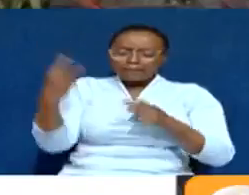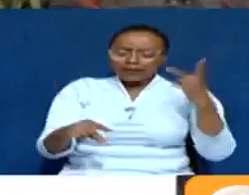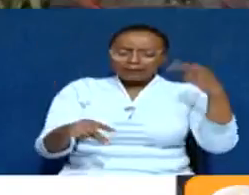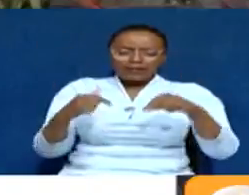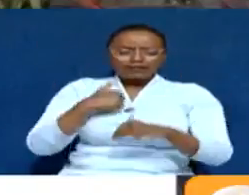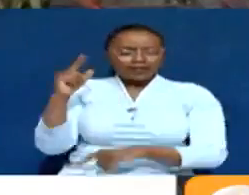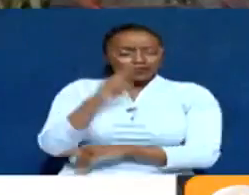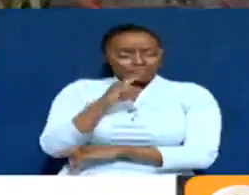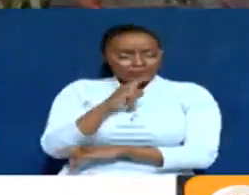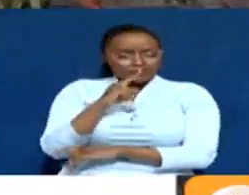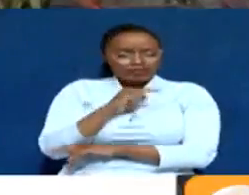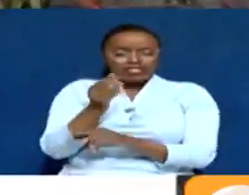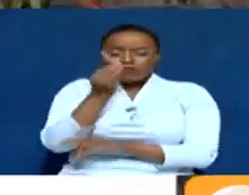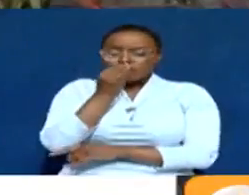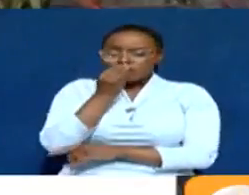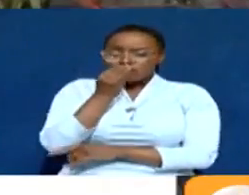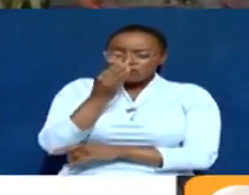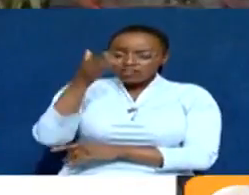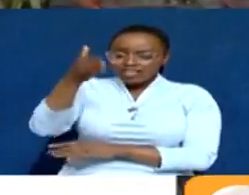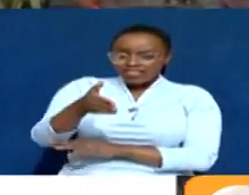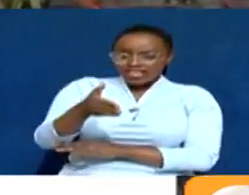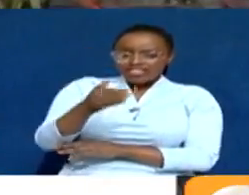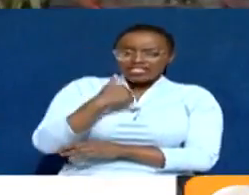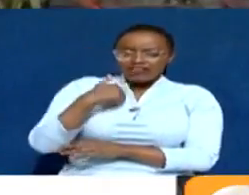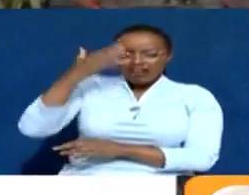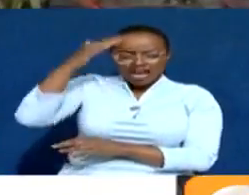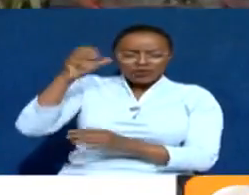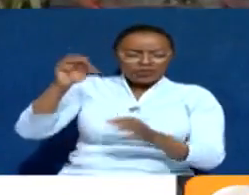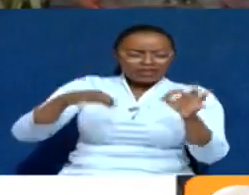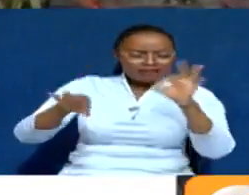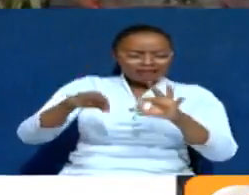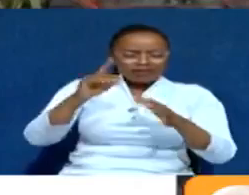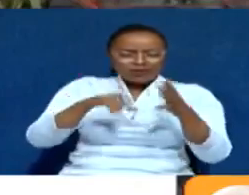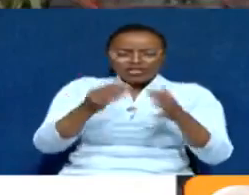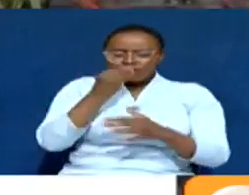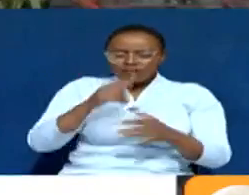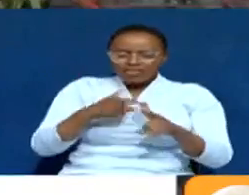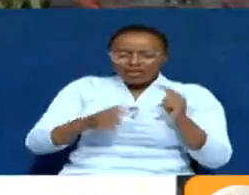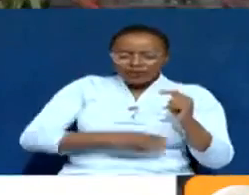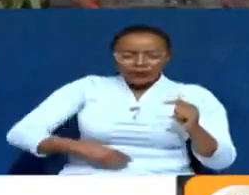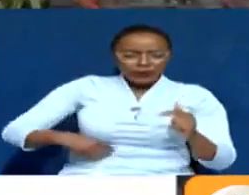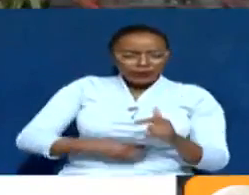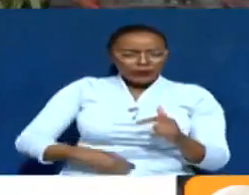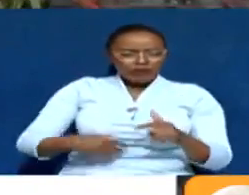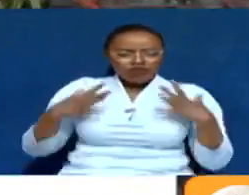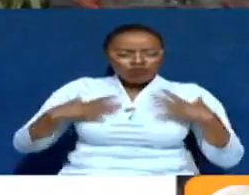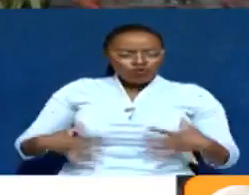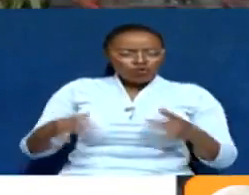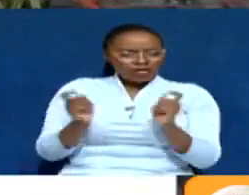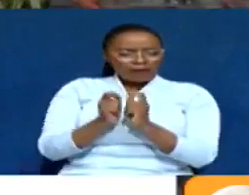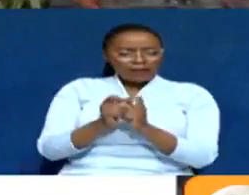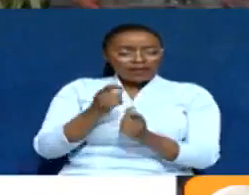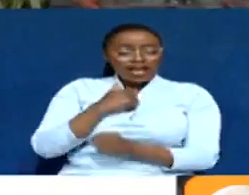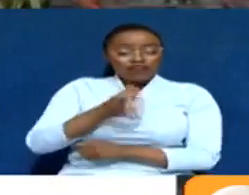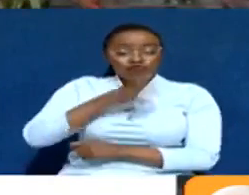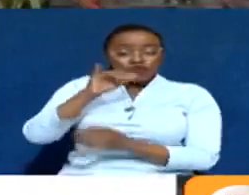pale. Chakula cha pale kinatio sijui ni vitu gani, unakula unaumwa, unawashwa mwili mzima,